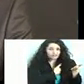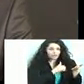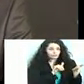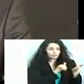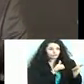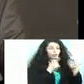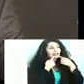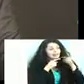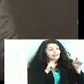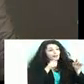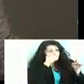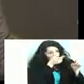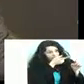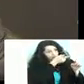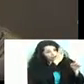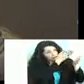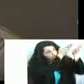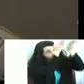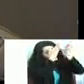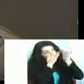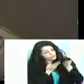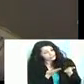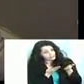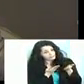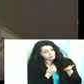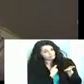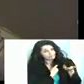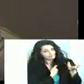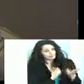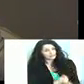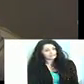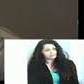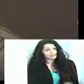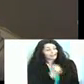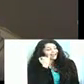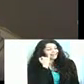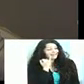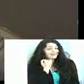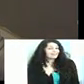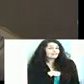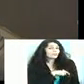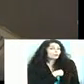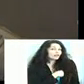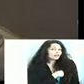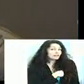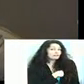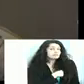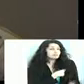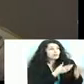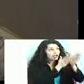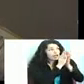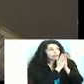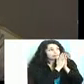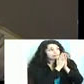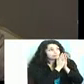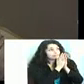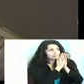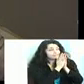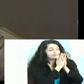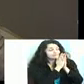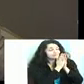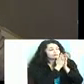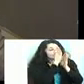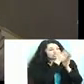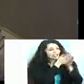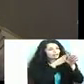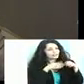claim them because God offers them to us. And if we ask, we shall